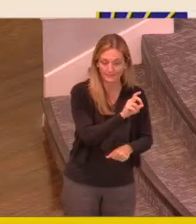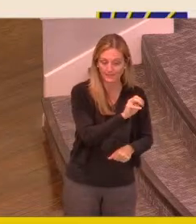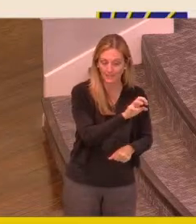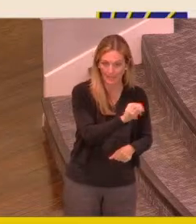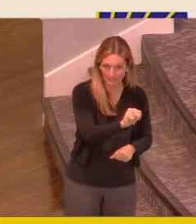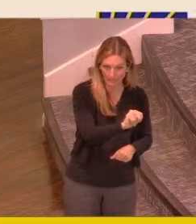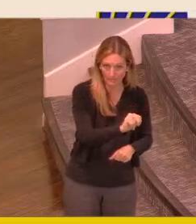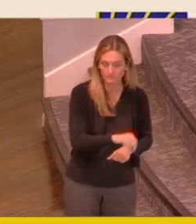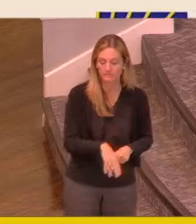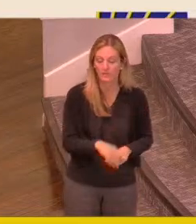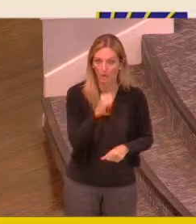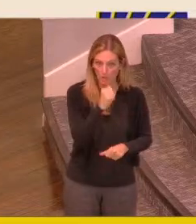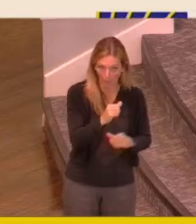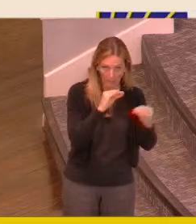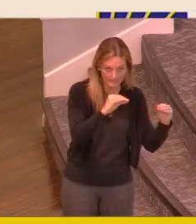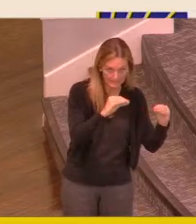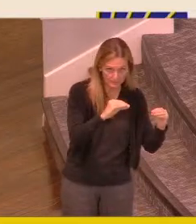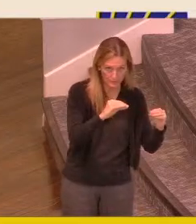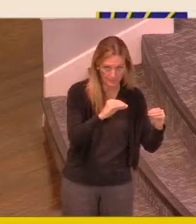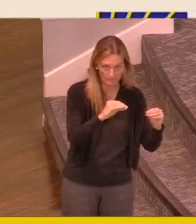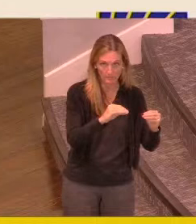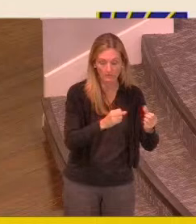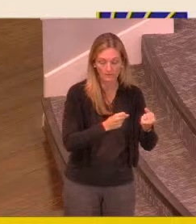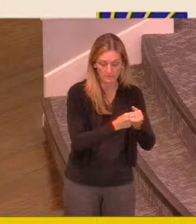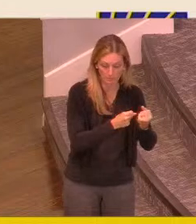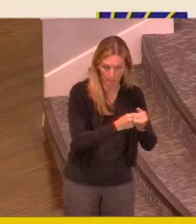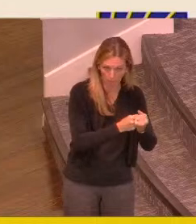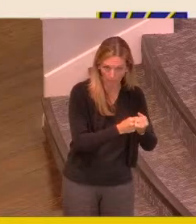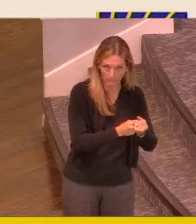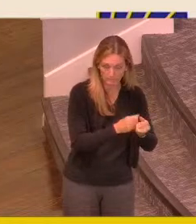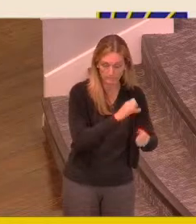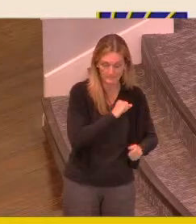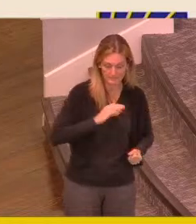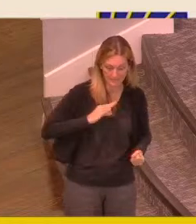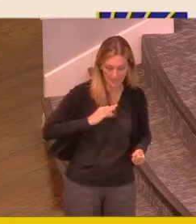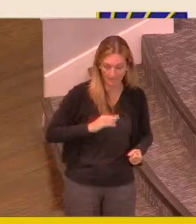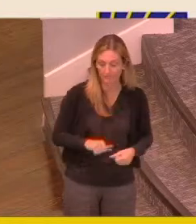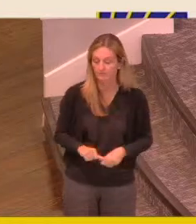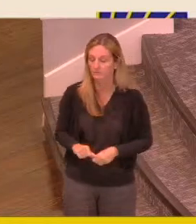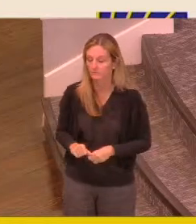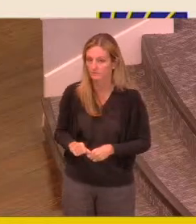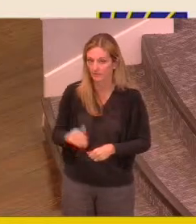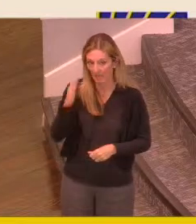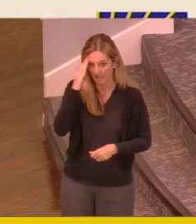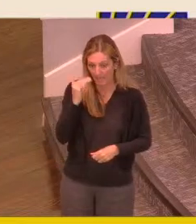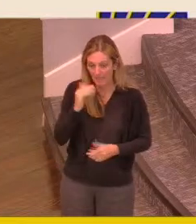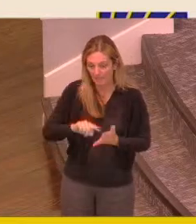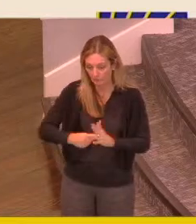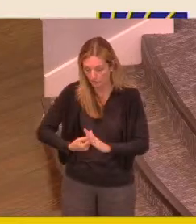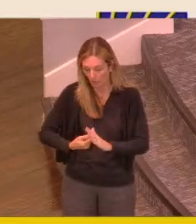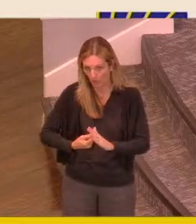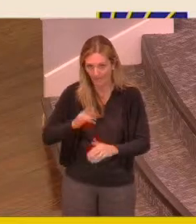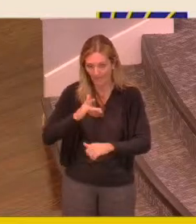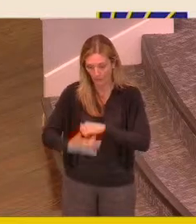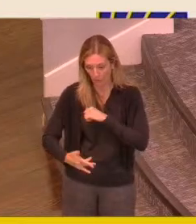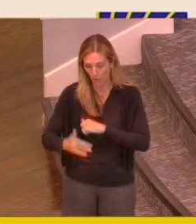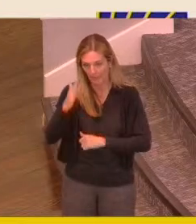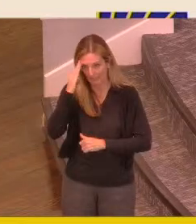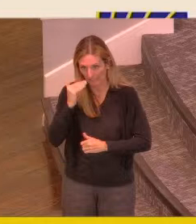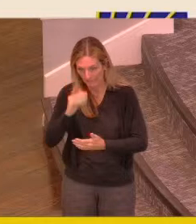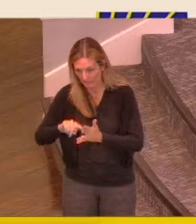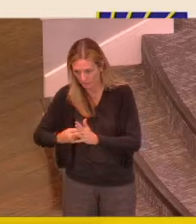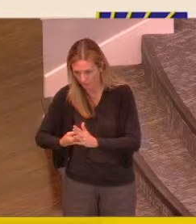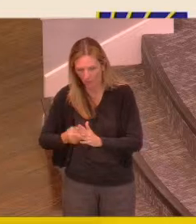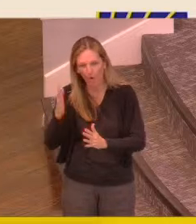and support staff, and then our Head Start, Early Head Start. You may be wondering why Head Start, Early Head Start is